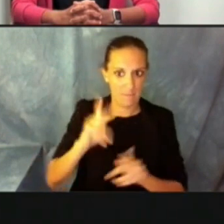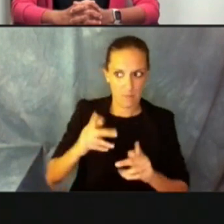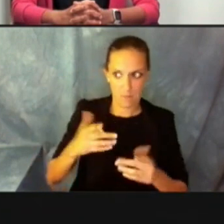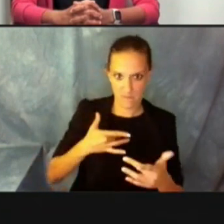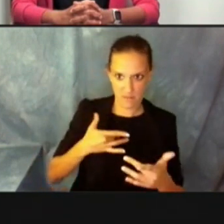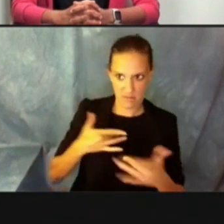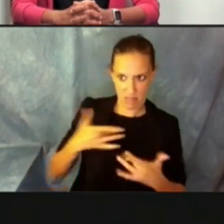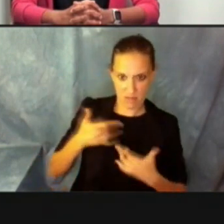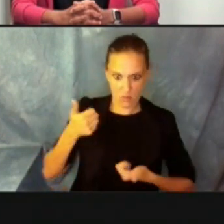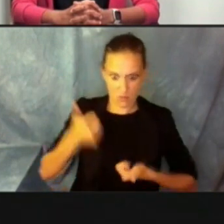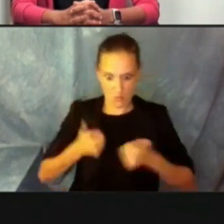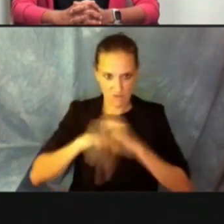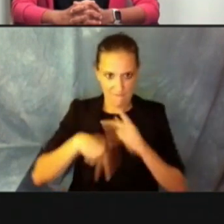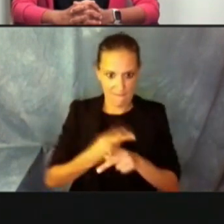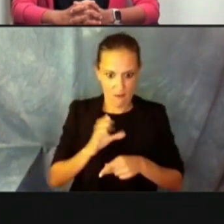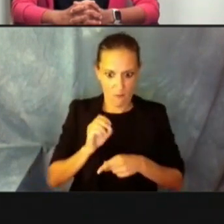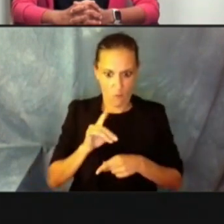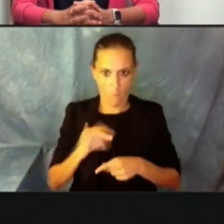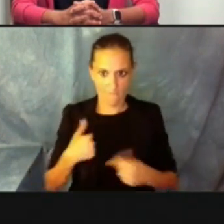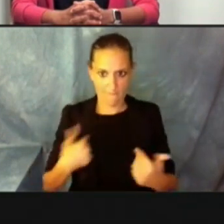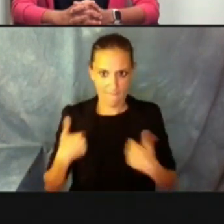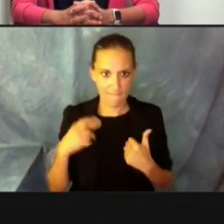of COVID they might have?